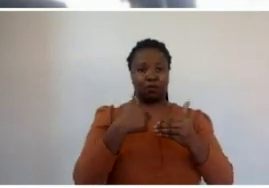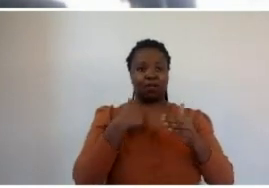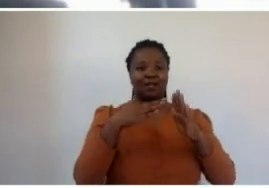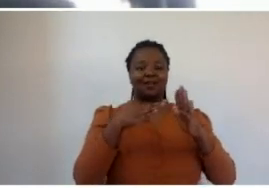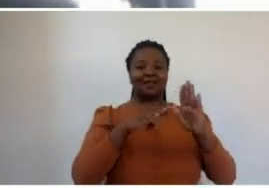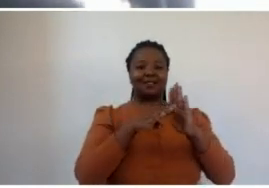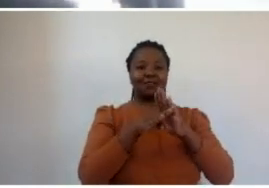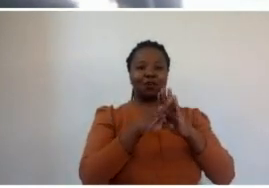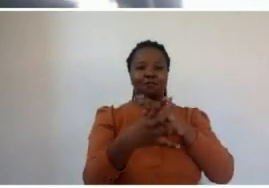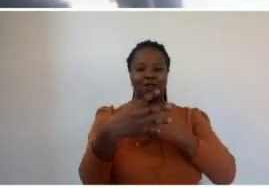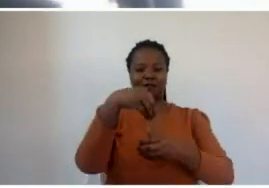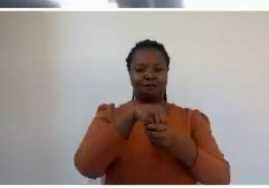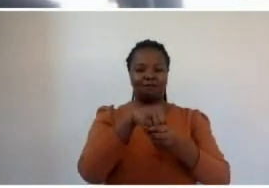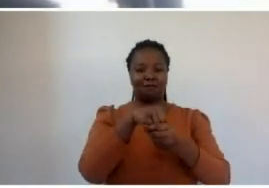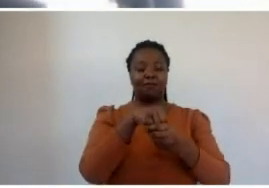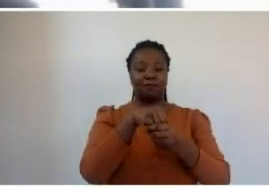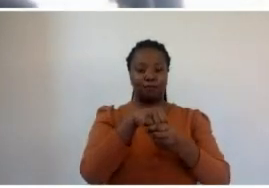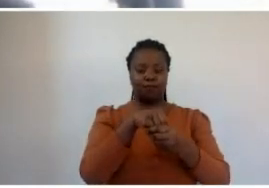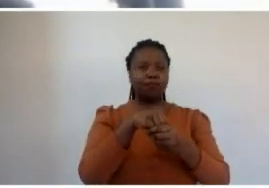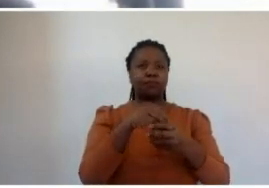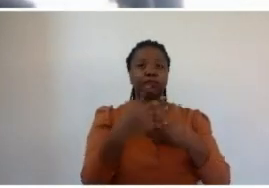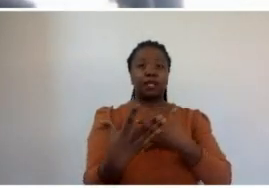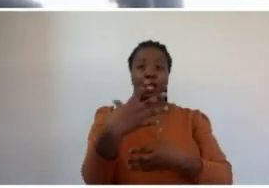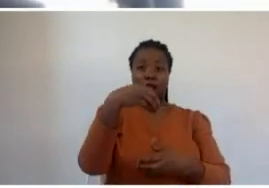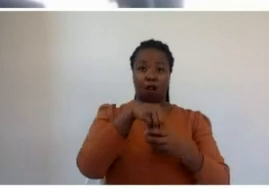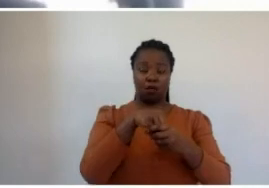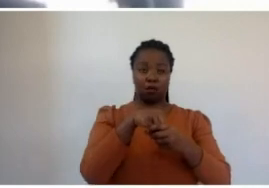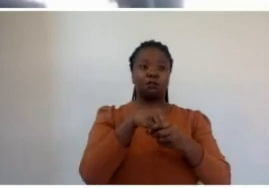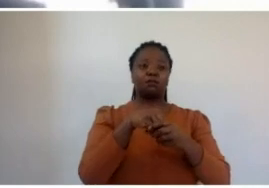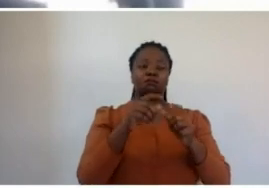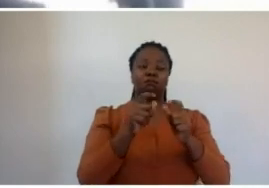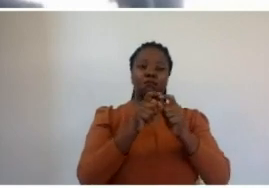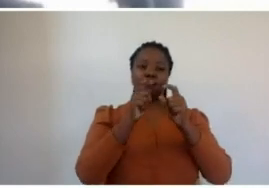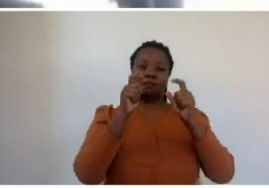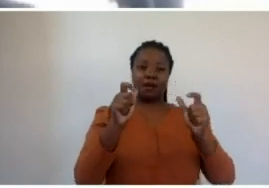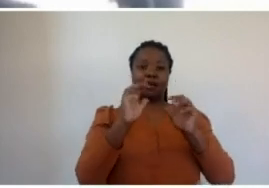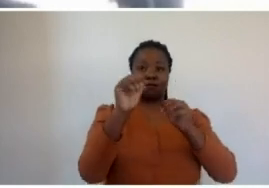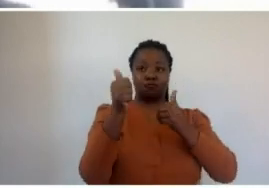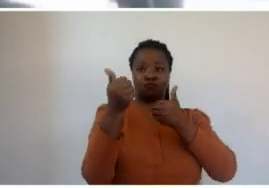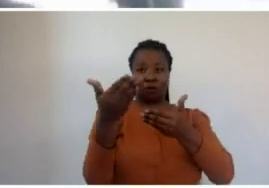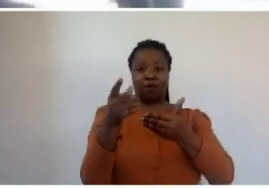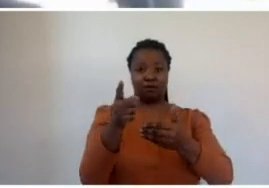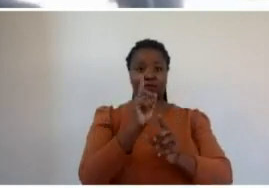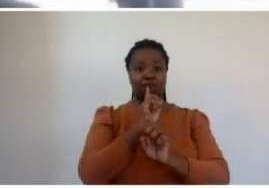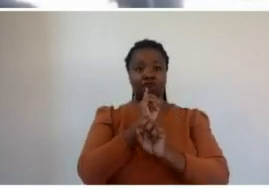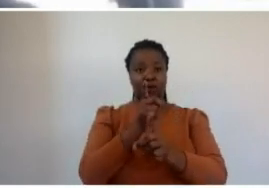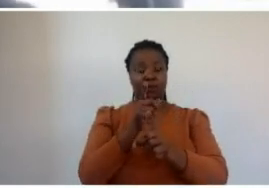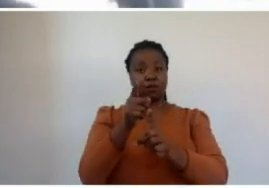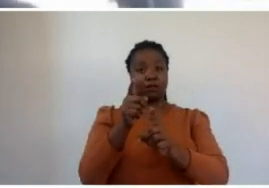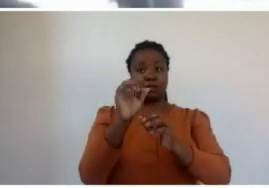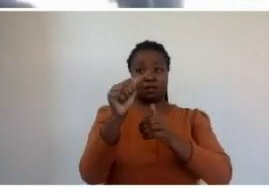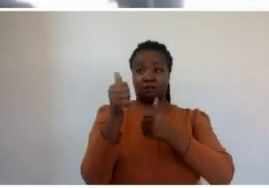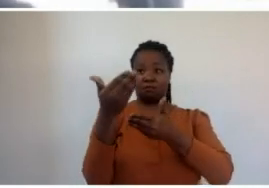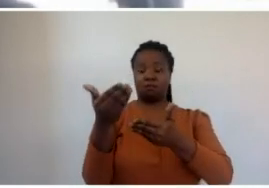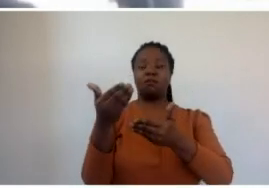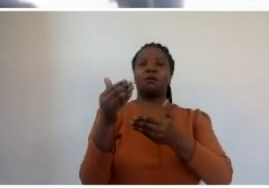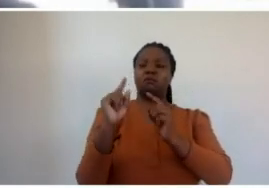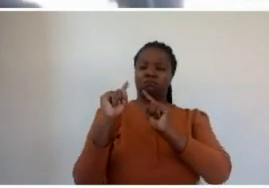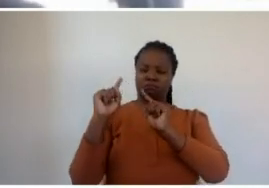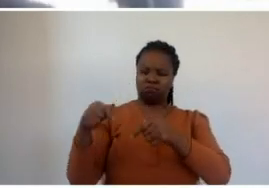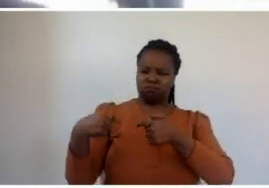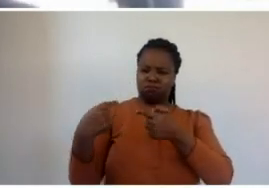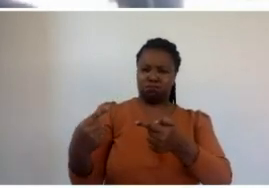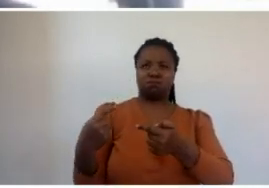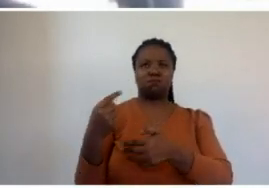inclusion. Inclusion is the major recommendation of this report, and inclusion really is the word of the decade, if not the century.